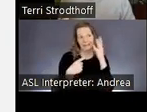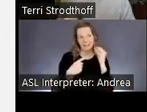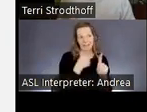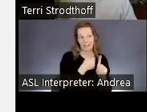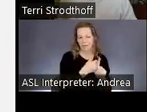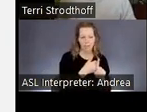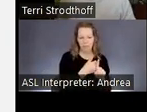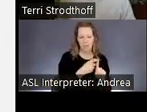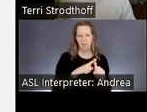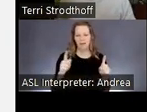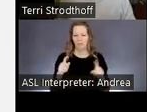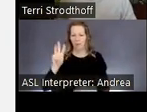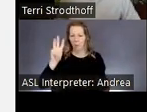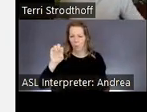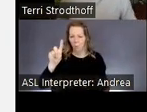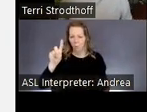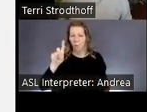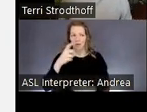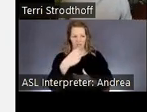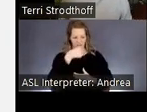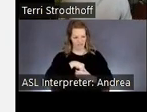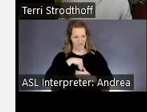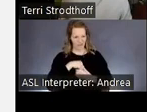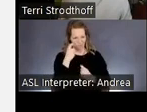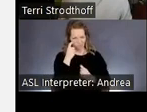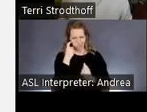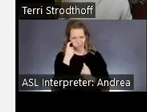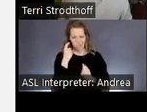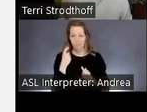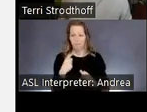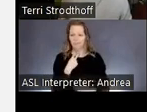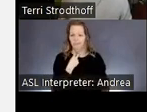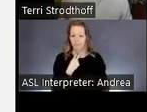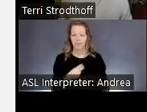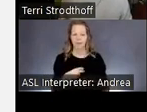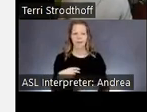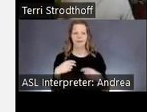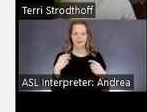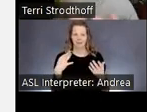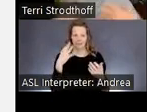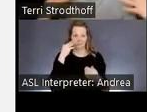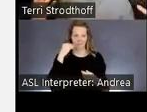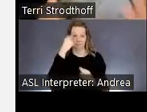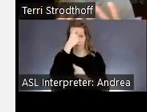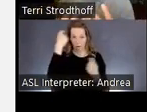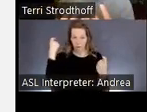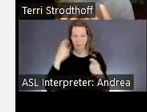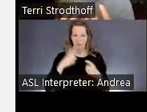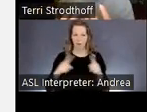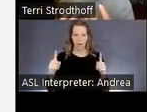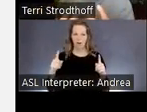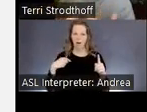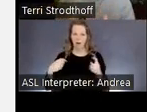about the wounding inside of us from those experiences. And if we've had traumatic experiences, but we've been wrapped around